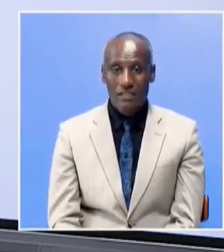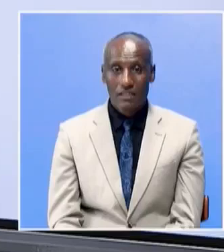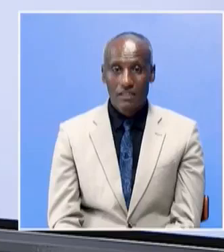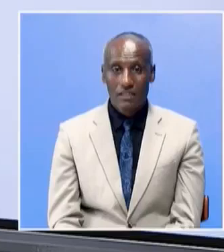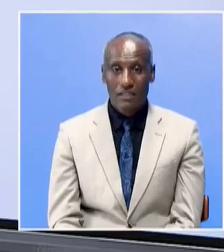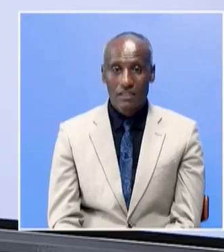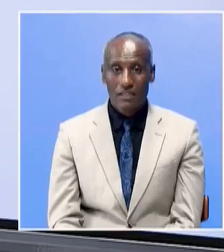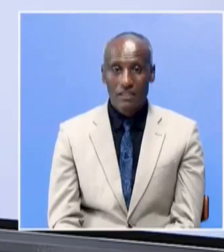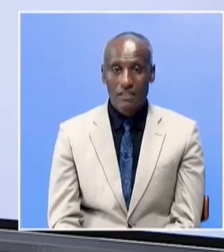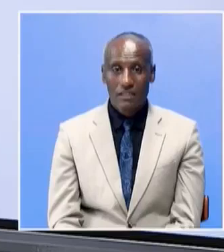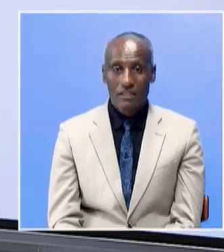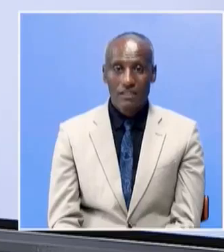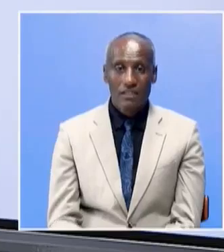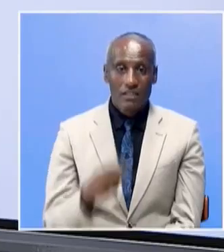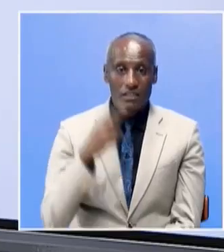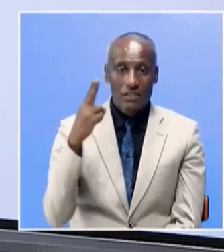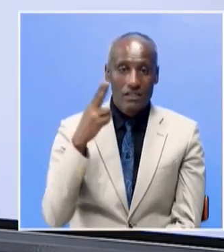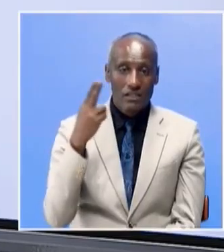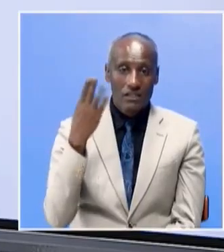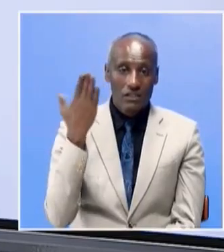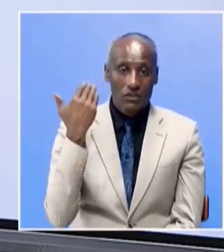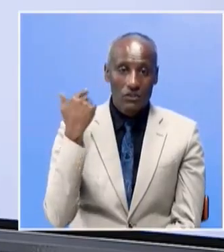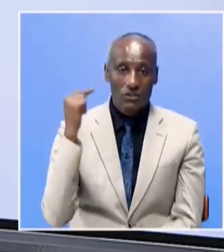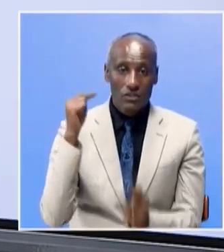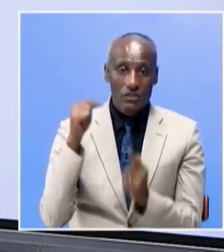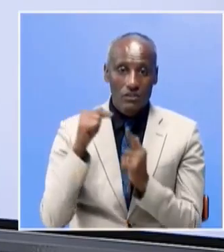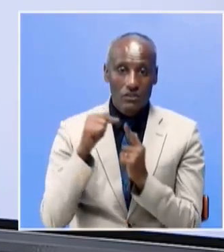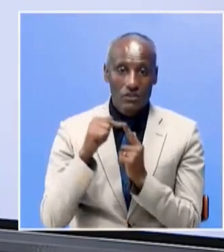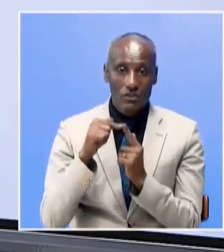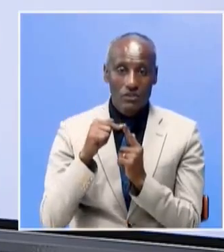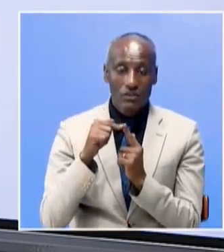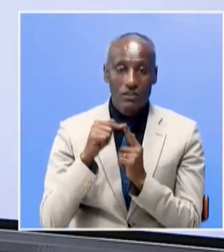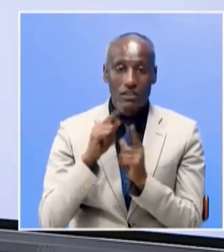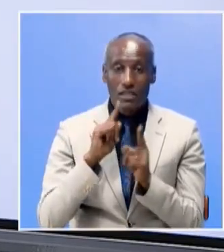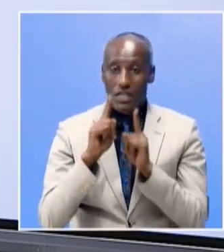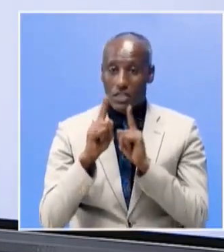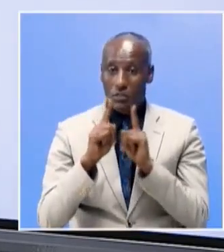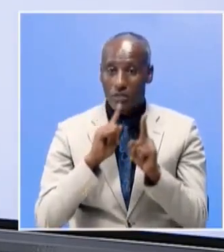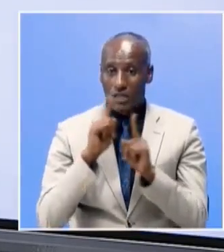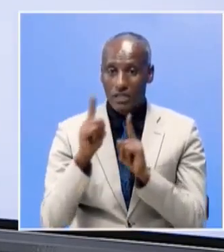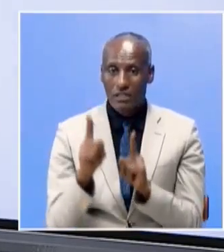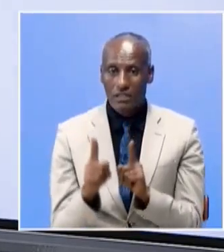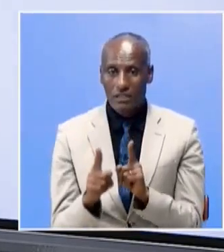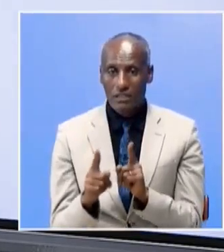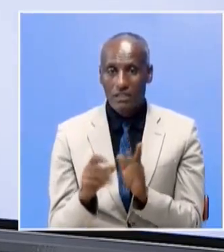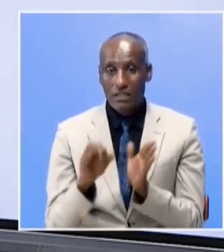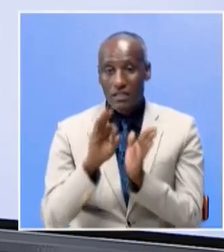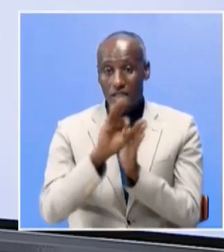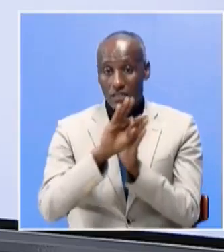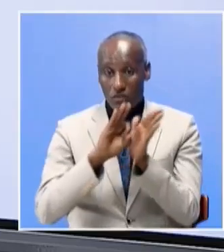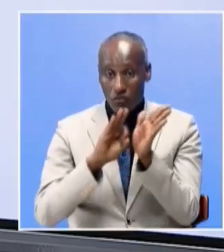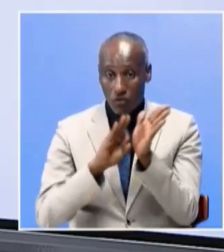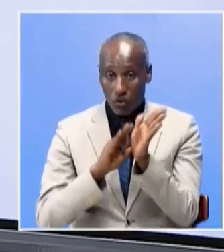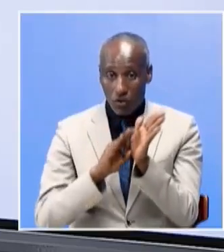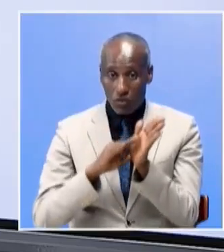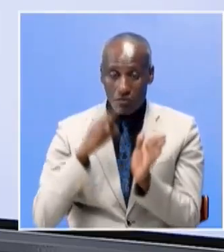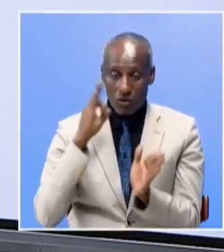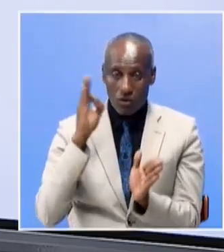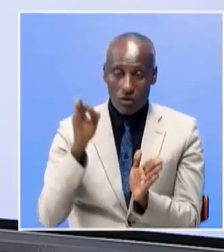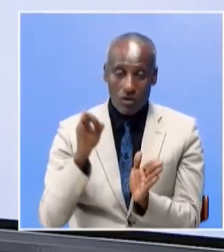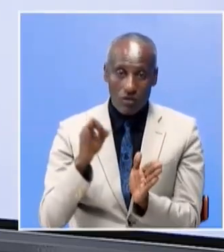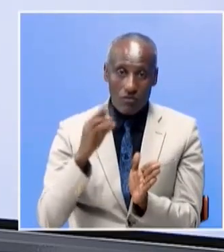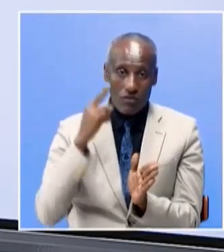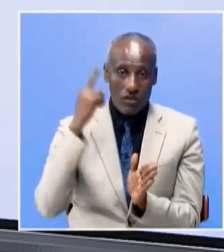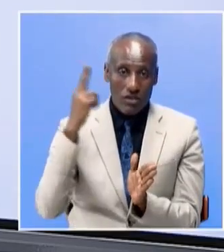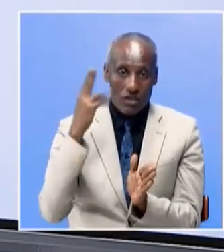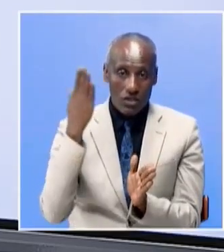Here is used to. Here is speak. So what's the form of used to in present